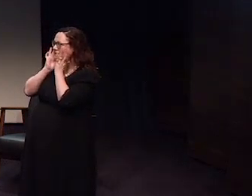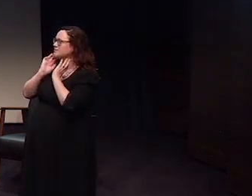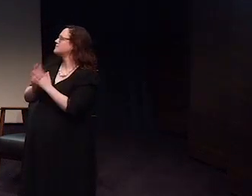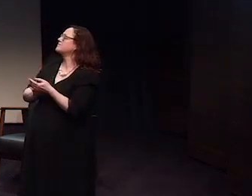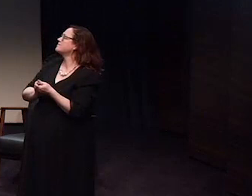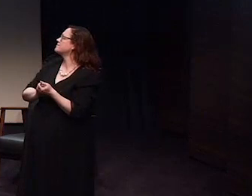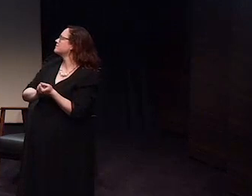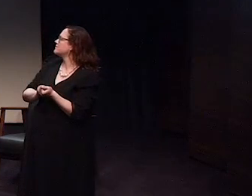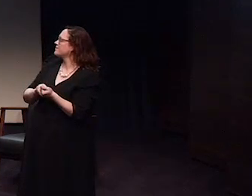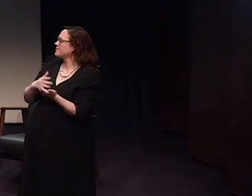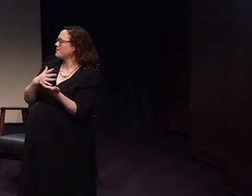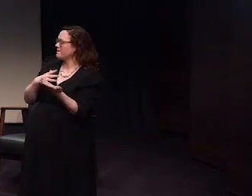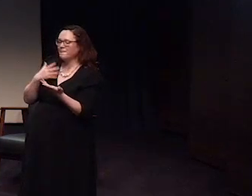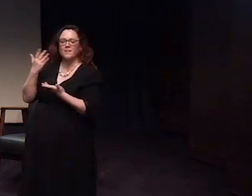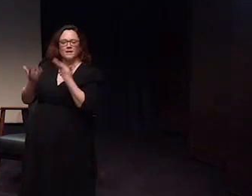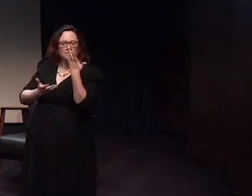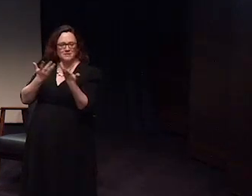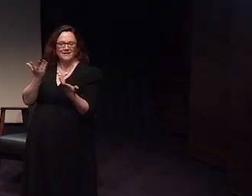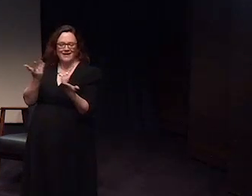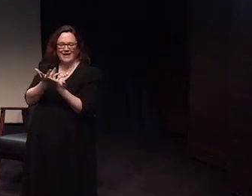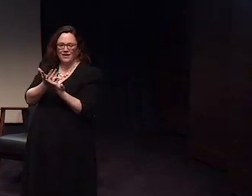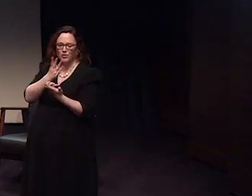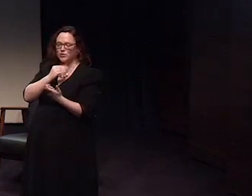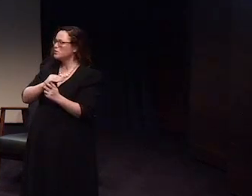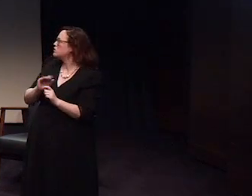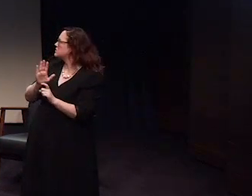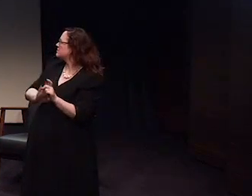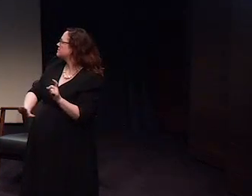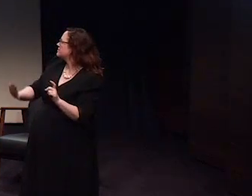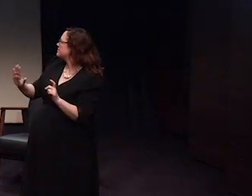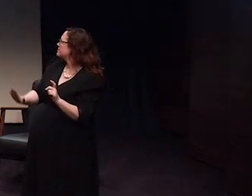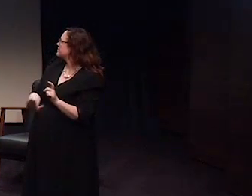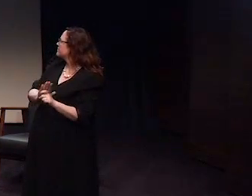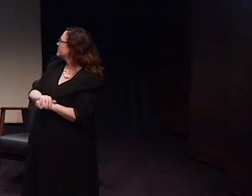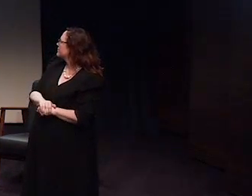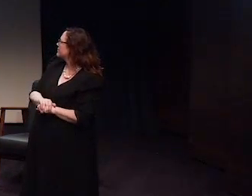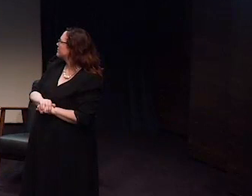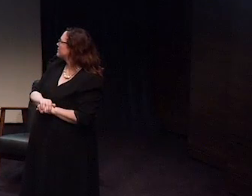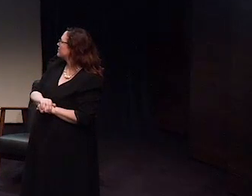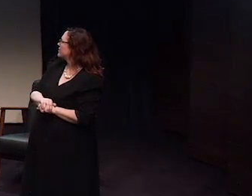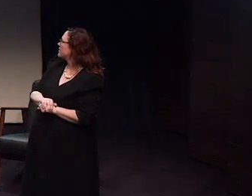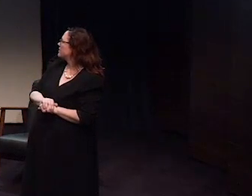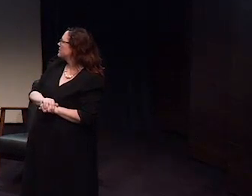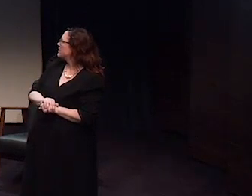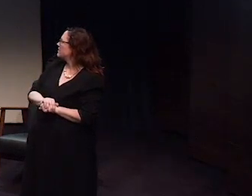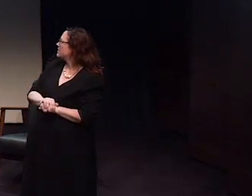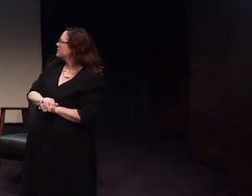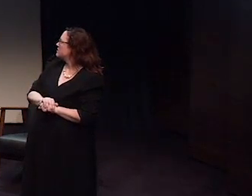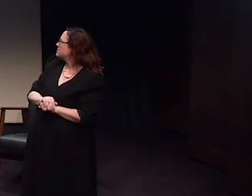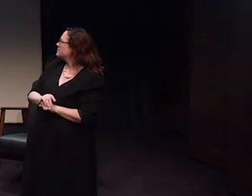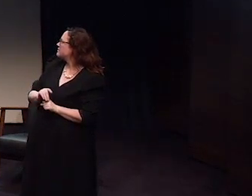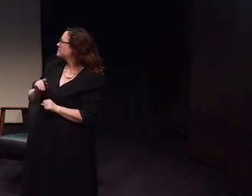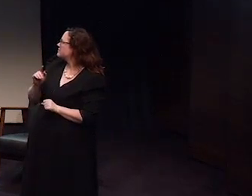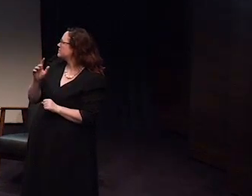this experiment. You have a map of Switzerland. Switzerland is a small country of 9 million inhabitants in the center of Europe, which has a federation